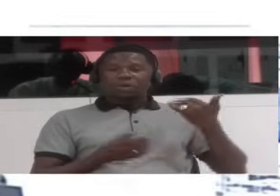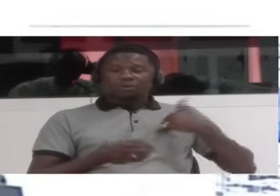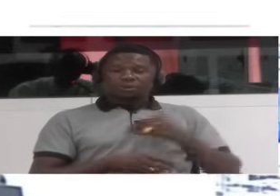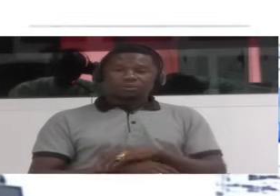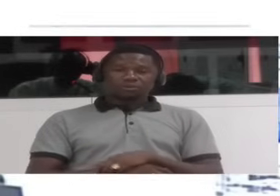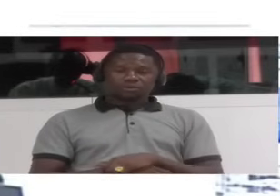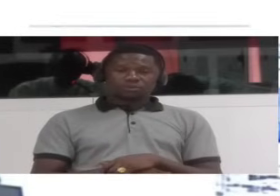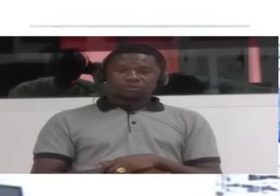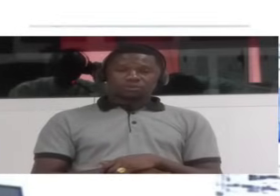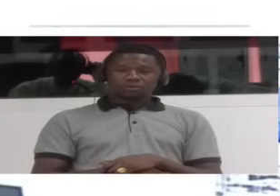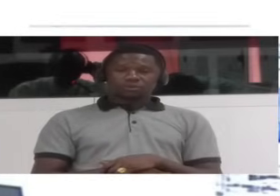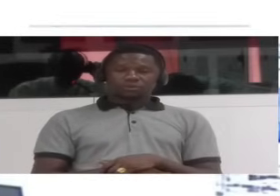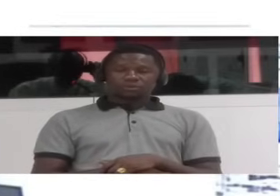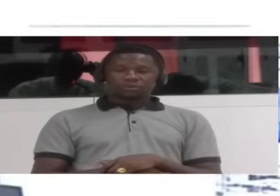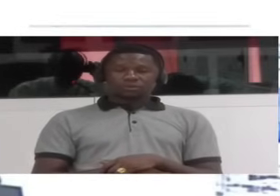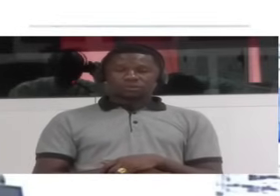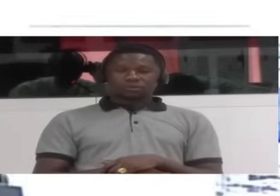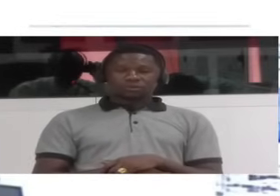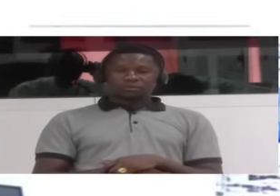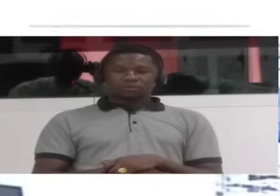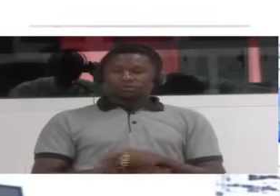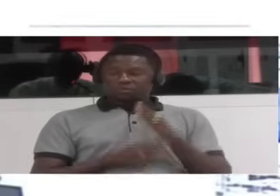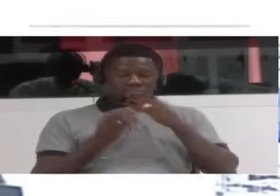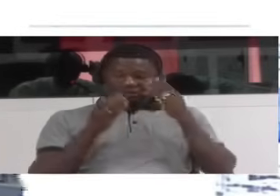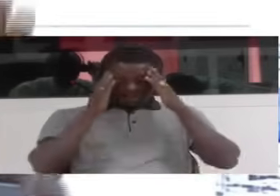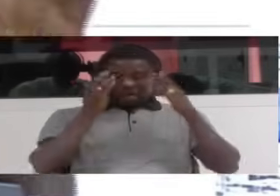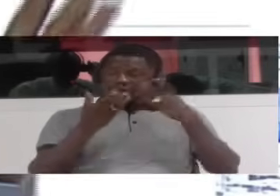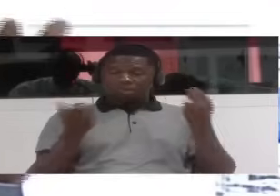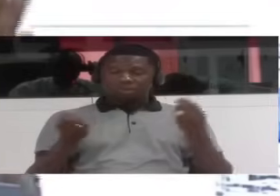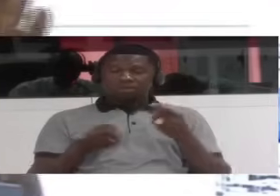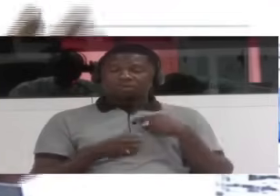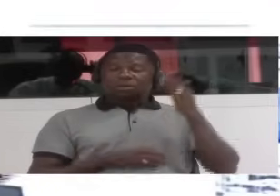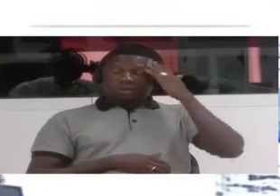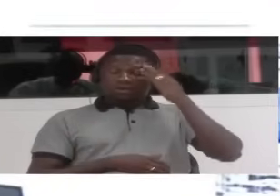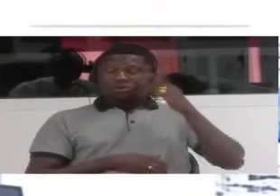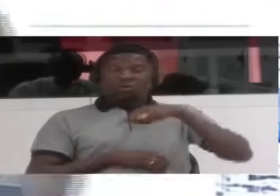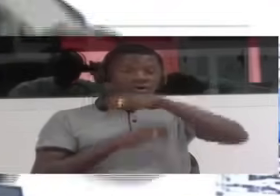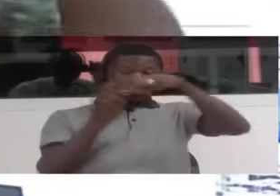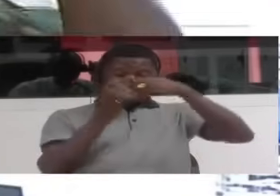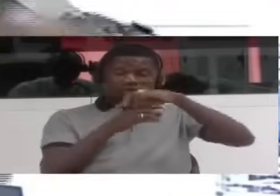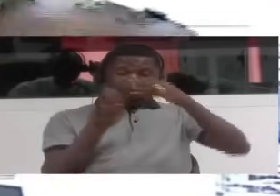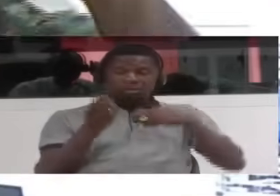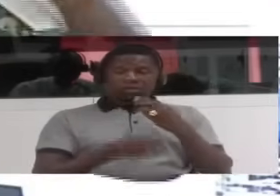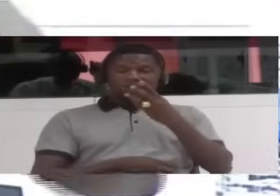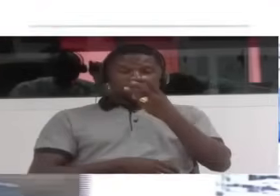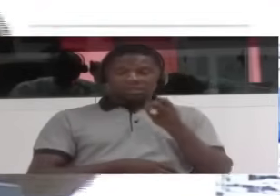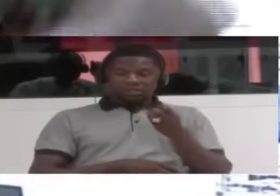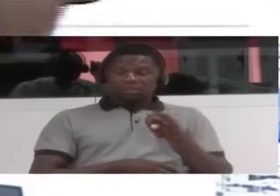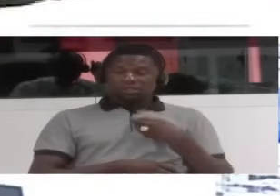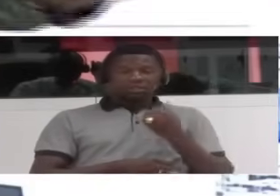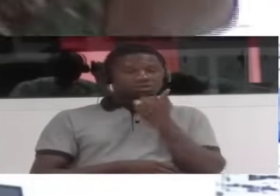Well, I cannot actually tell how many, but I know that all of them were 30 in number, and we were just taking them